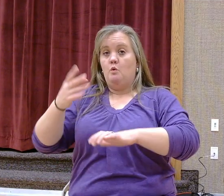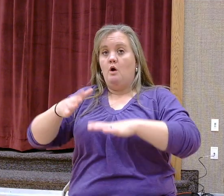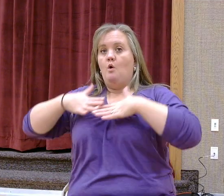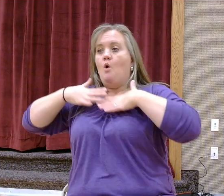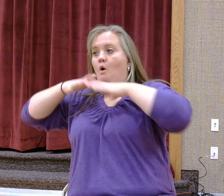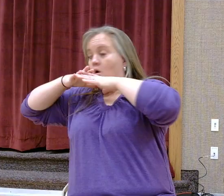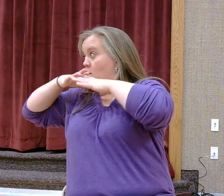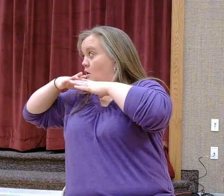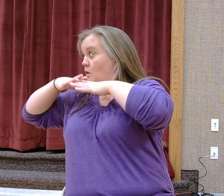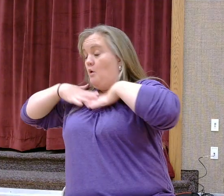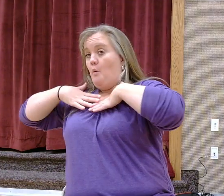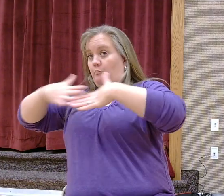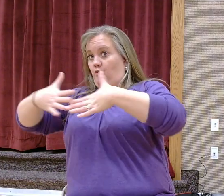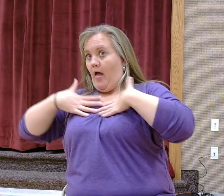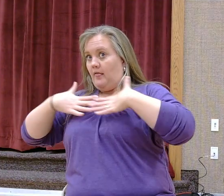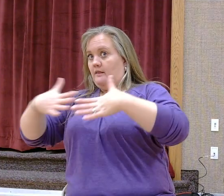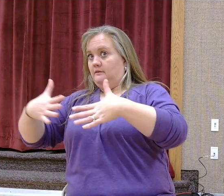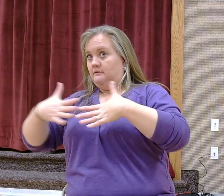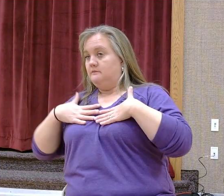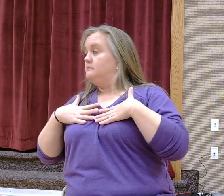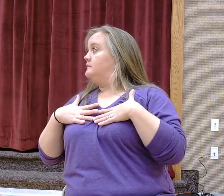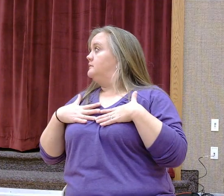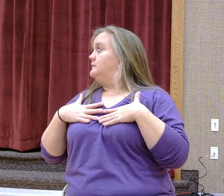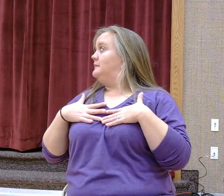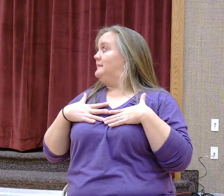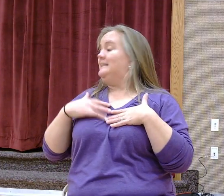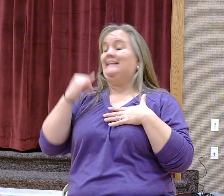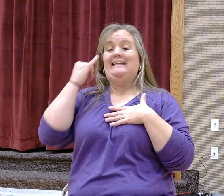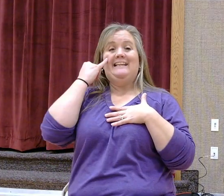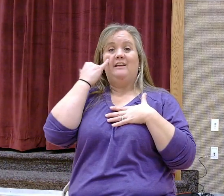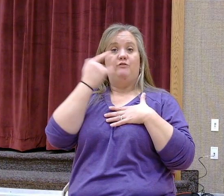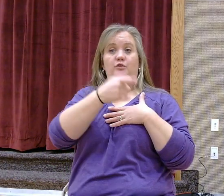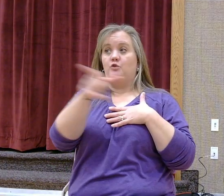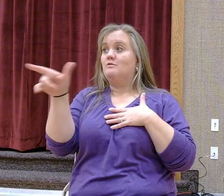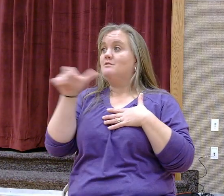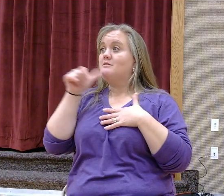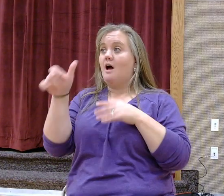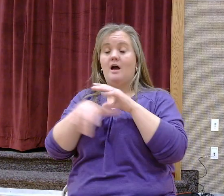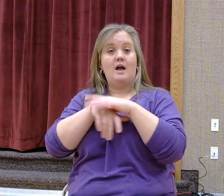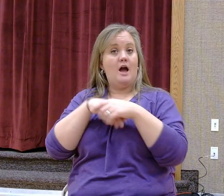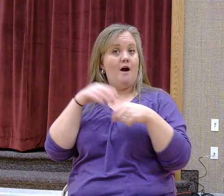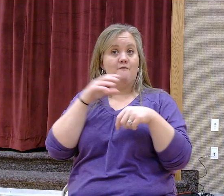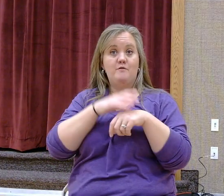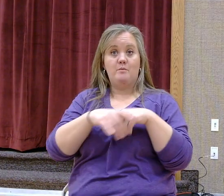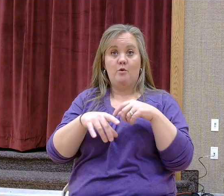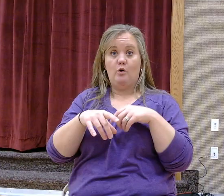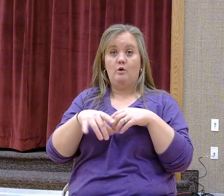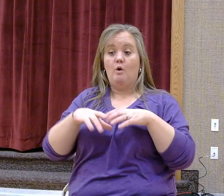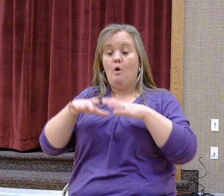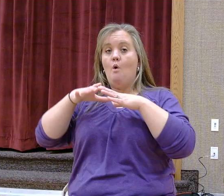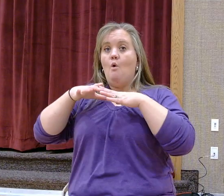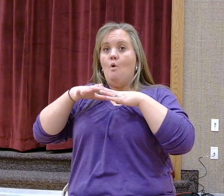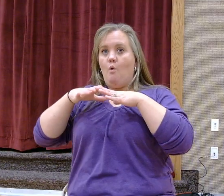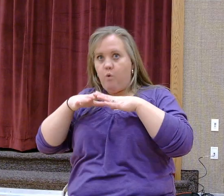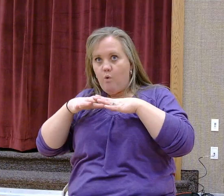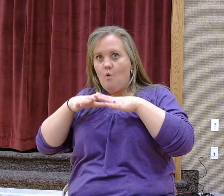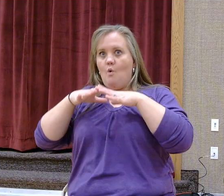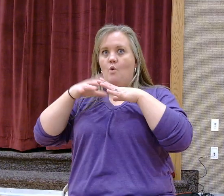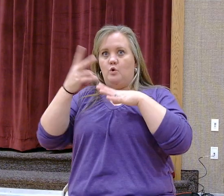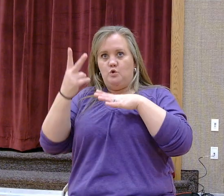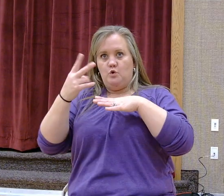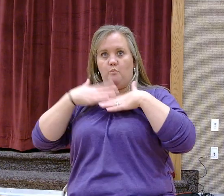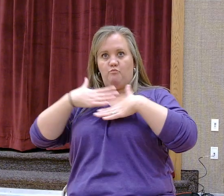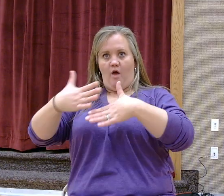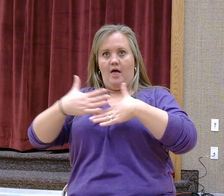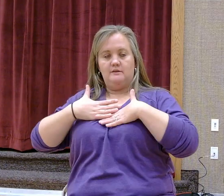So, and there's different ways of doing that. Now, if you're not comfortable doing 2 breaths, just chest